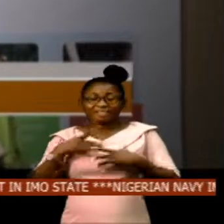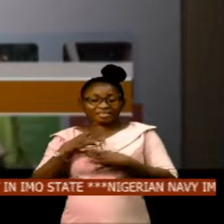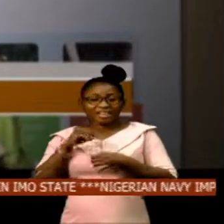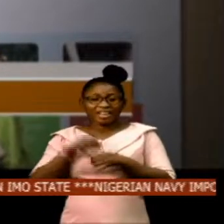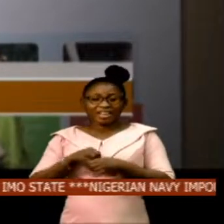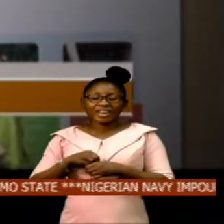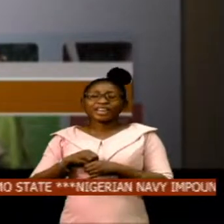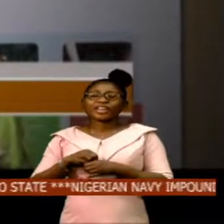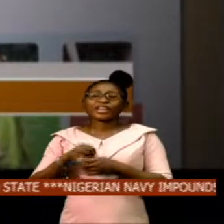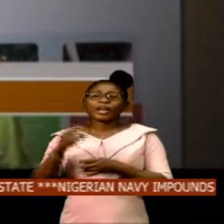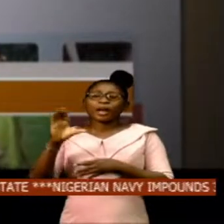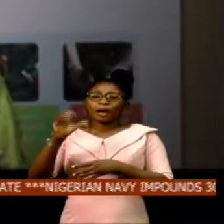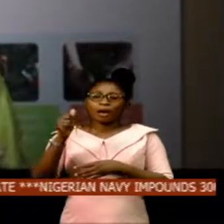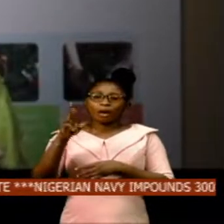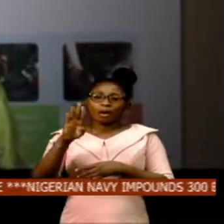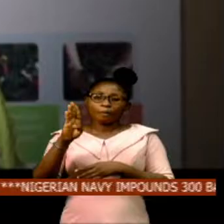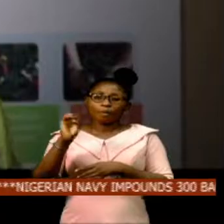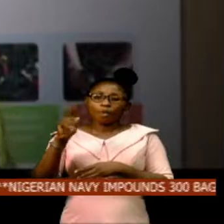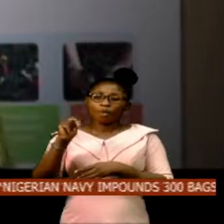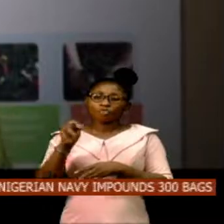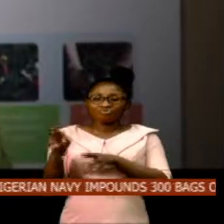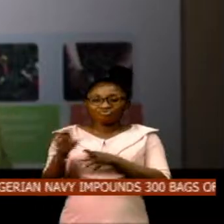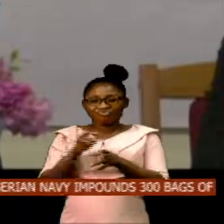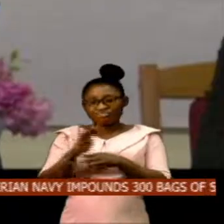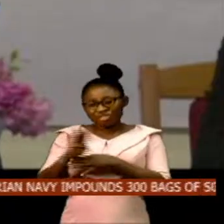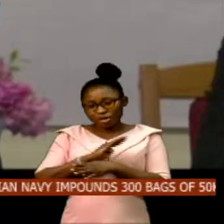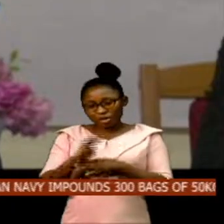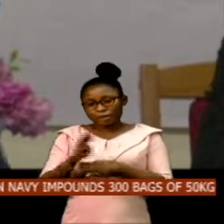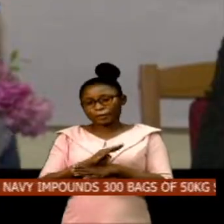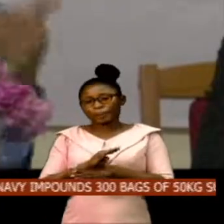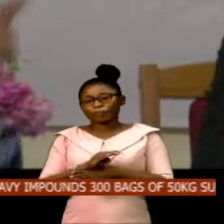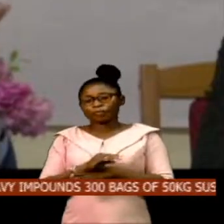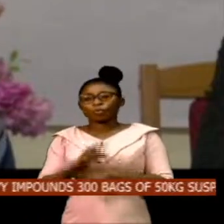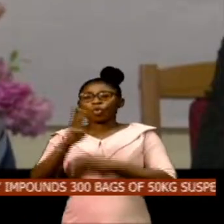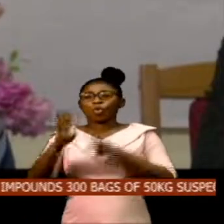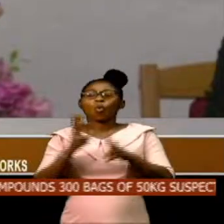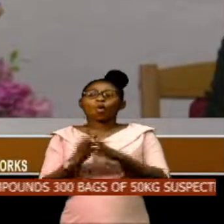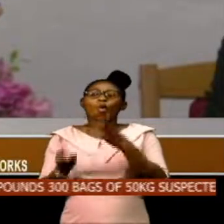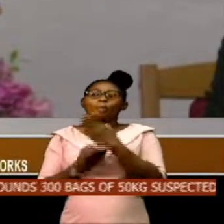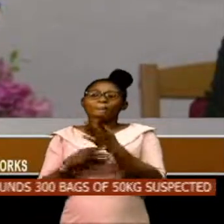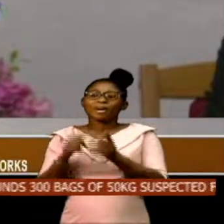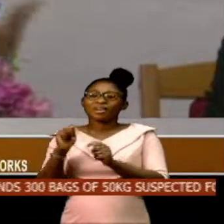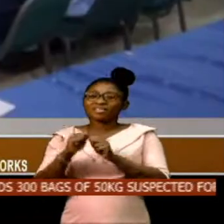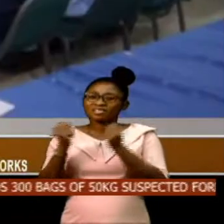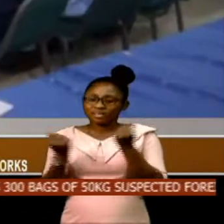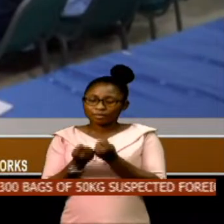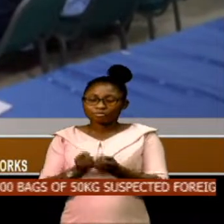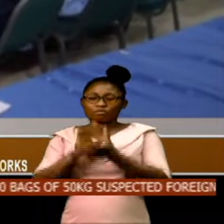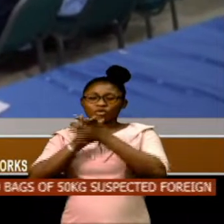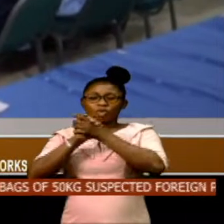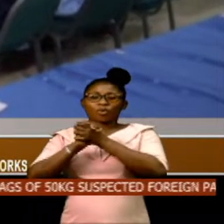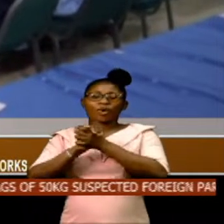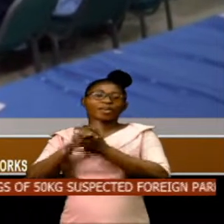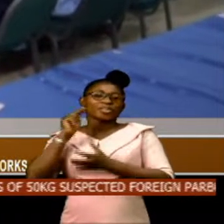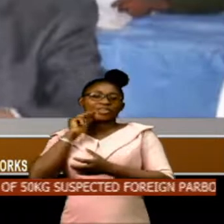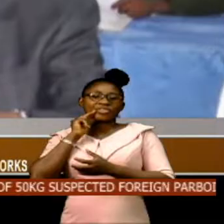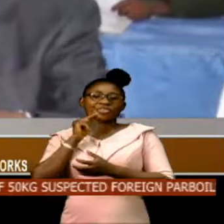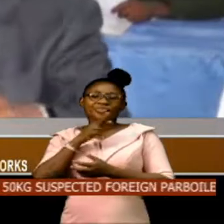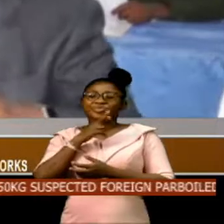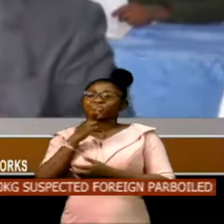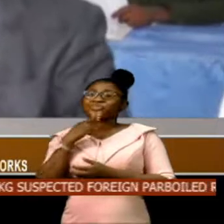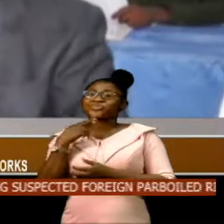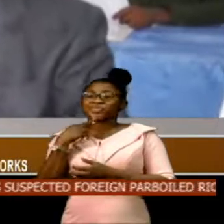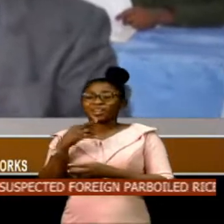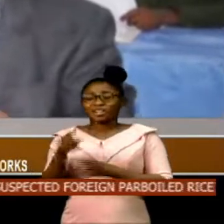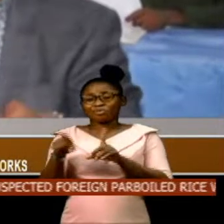trading, especially focusing on the voluntary carbon markets. World Bank team commended Nigeria REDD+ for